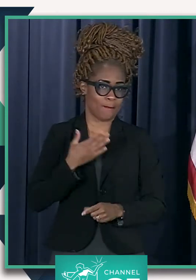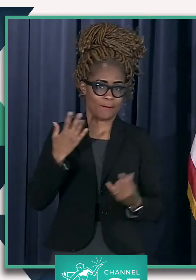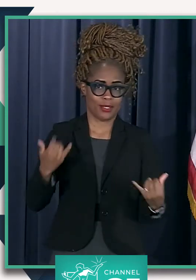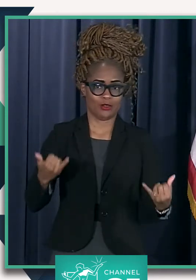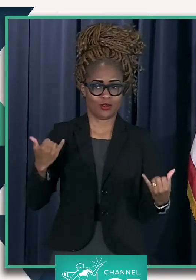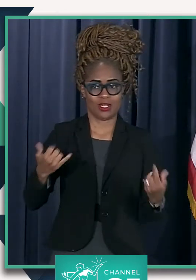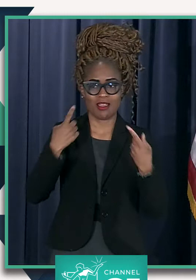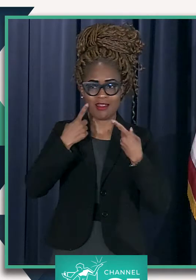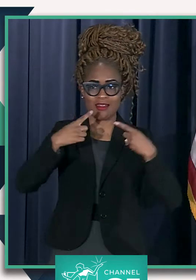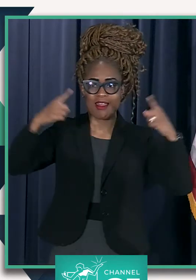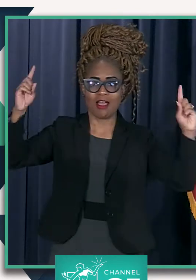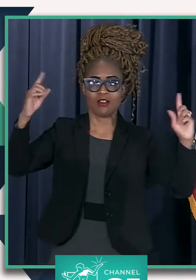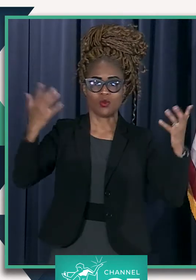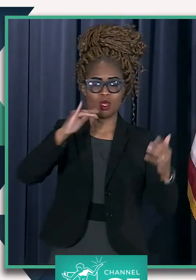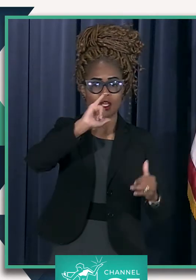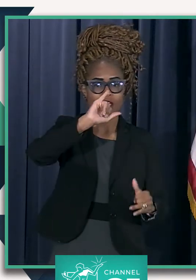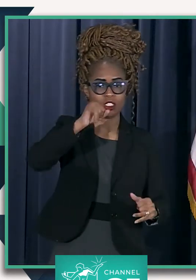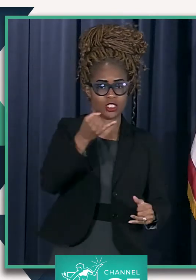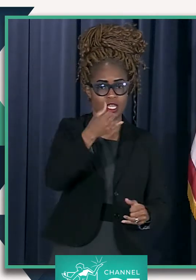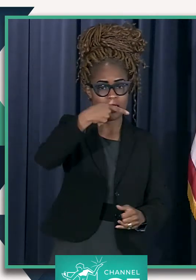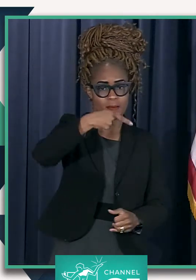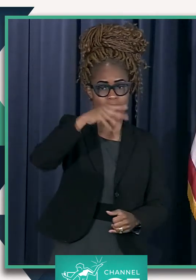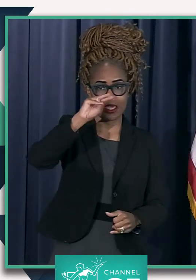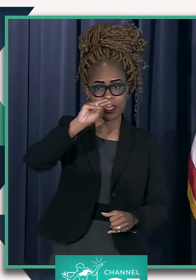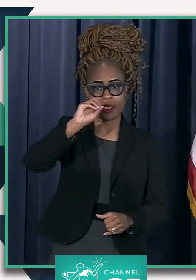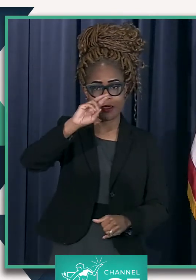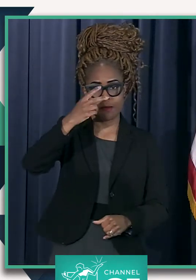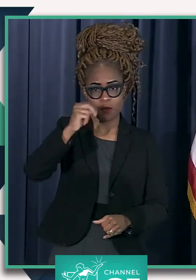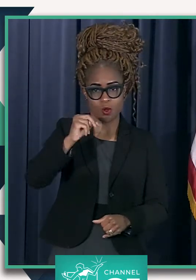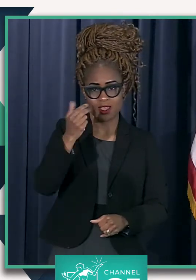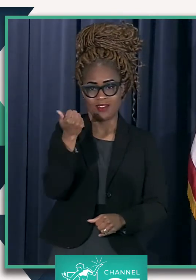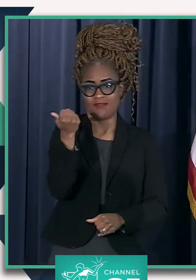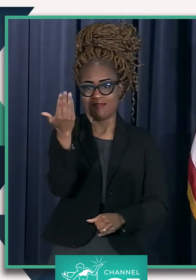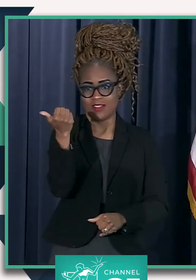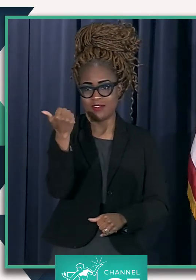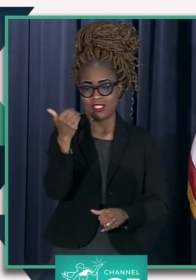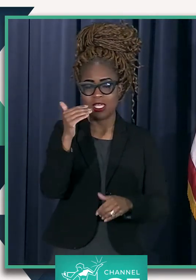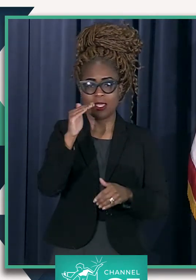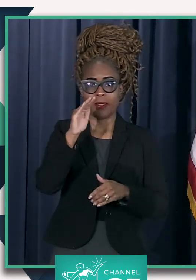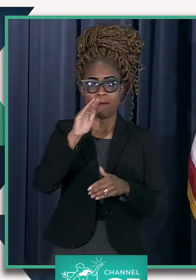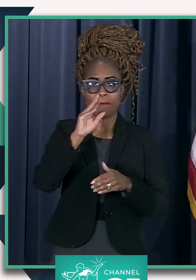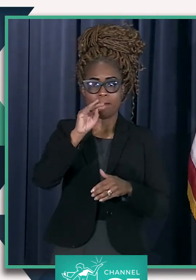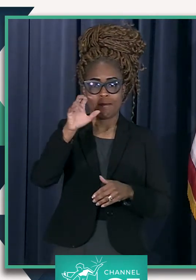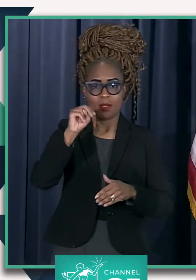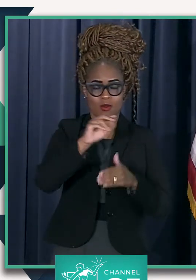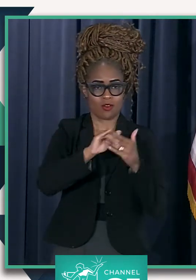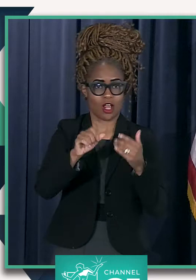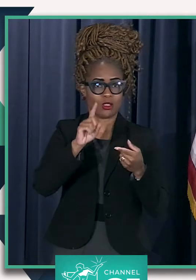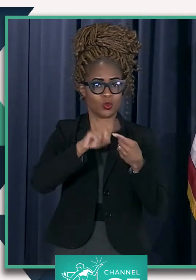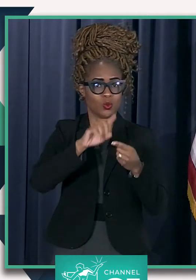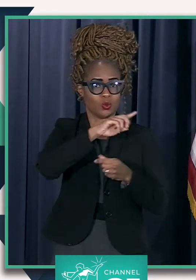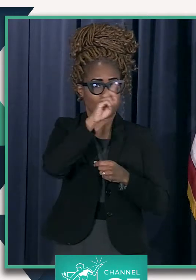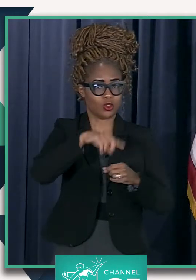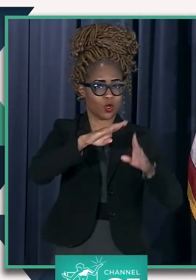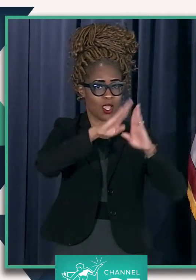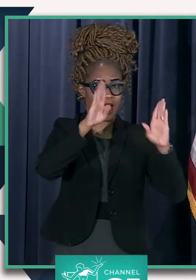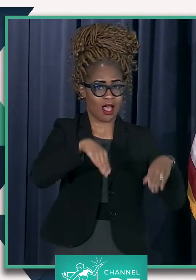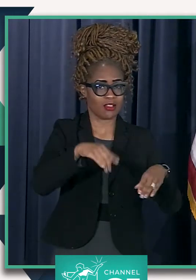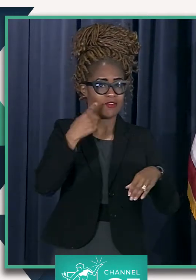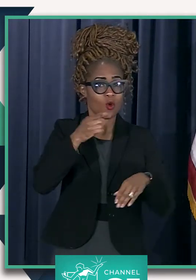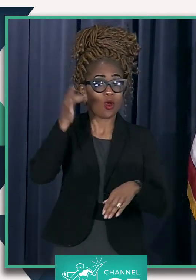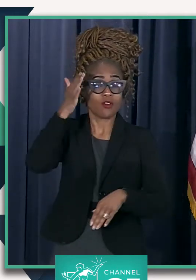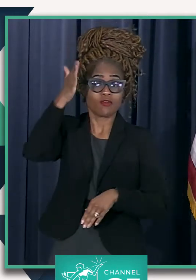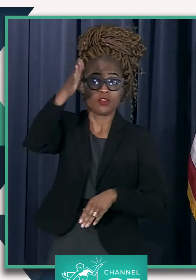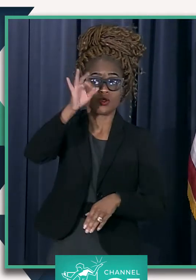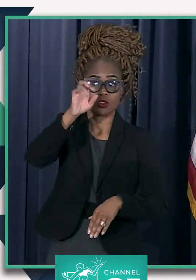announce Jpmorgan Chase's $15 million commitment to the Detroit Housing for the Future Fund. This will be a combination,